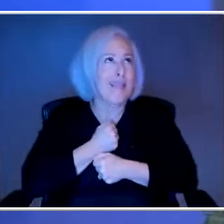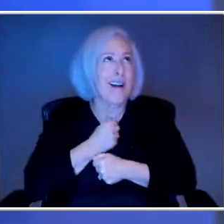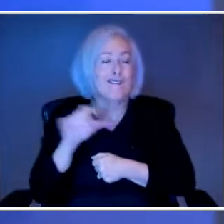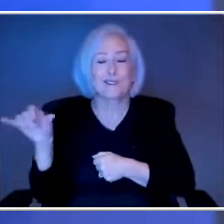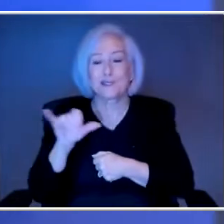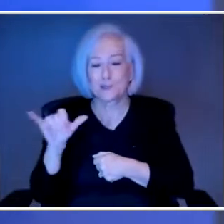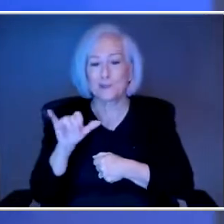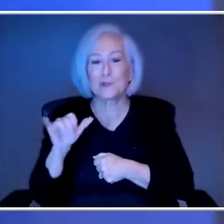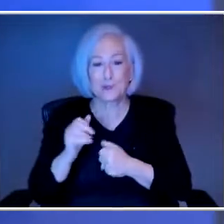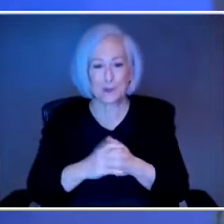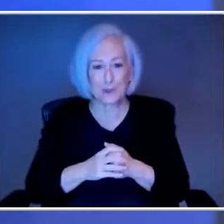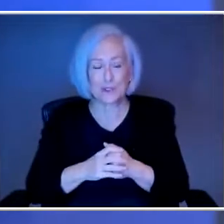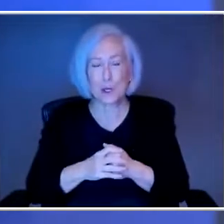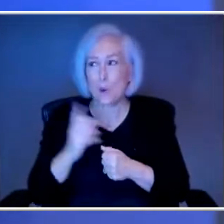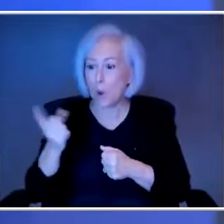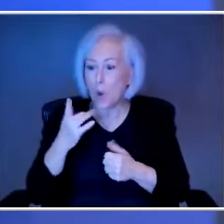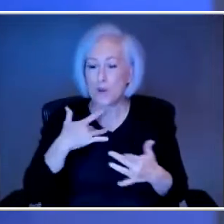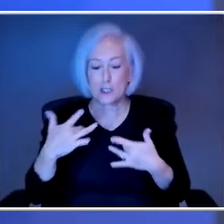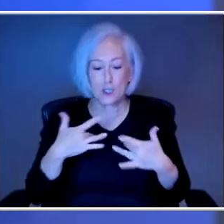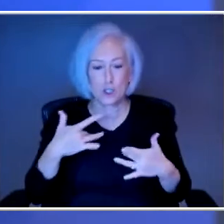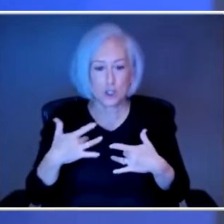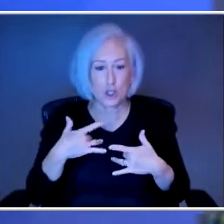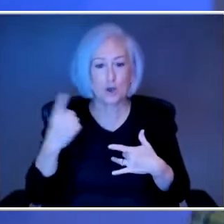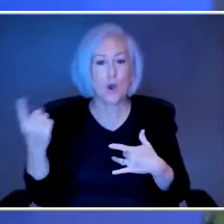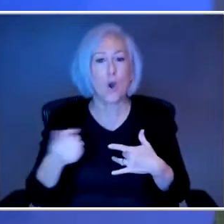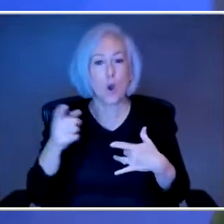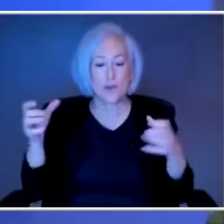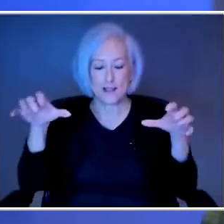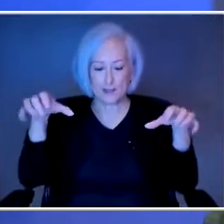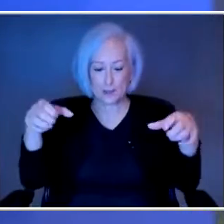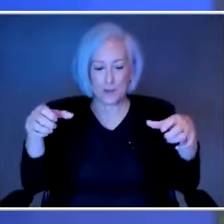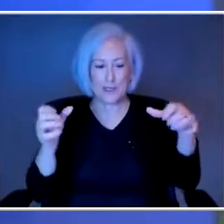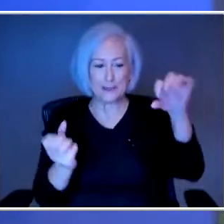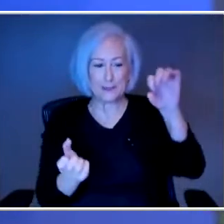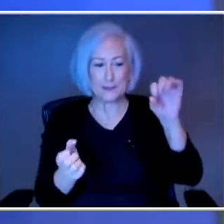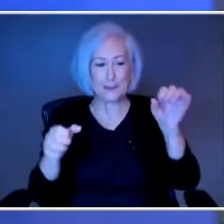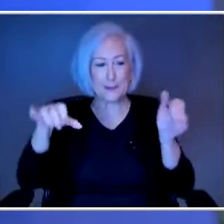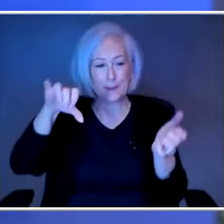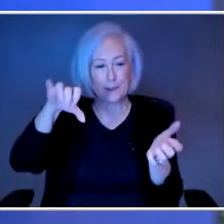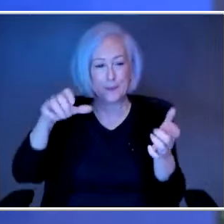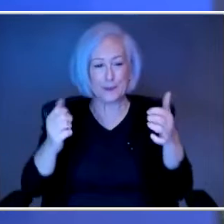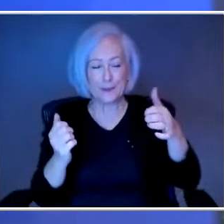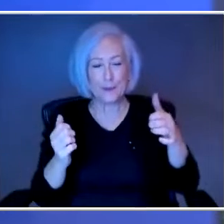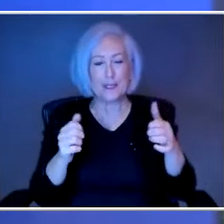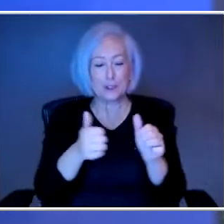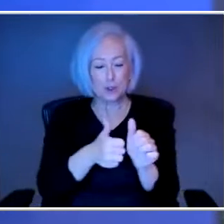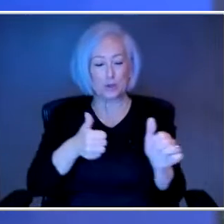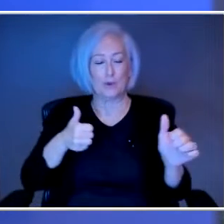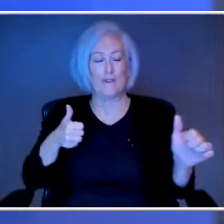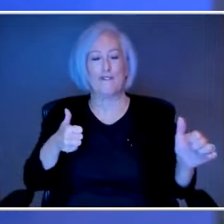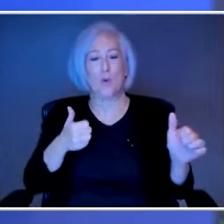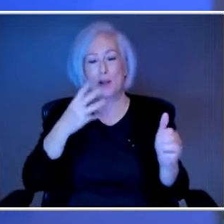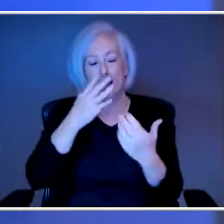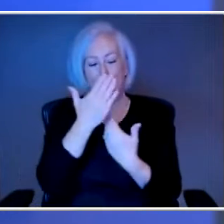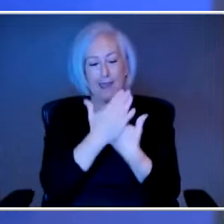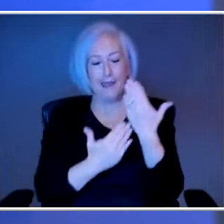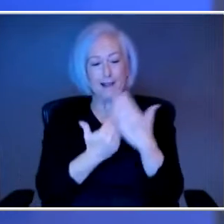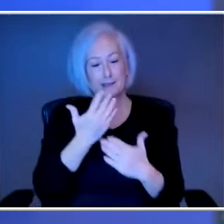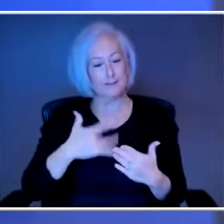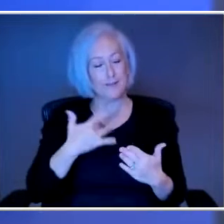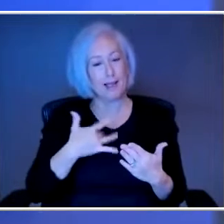this, and I'd always have to shift positions to keep my hands from going to sleep. But